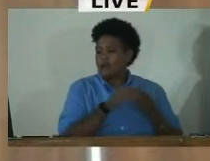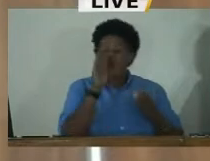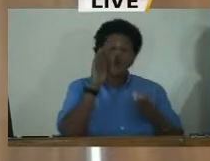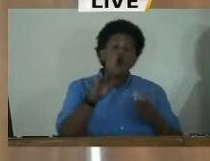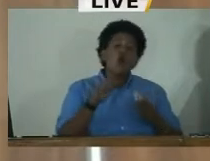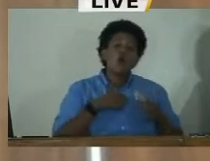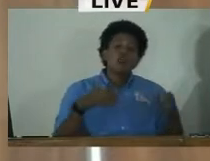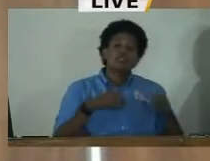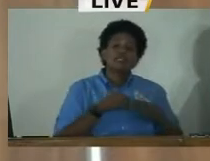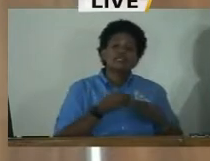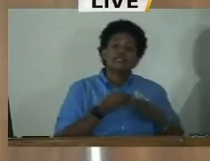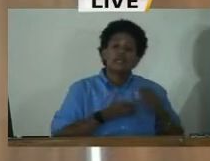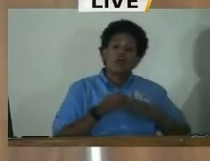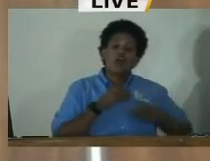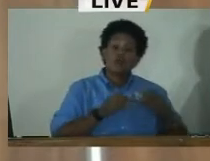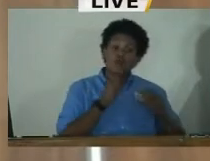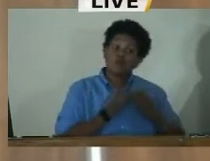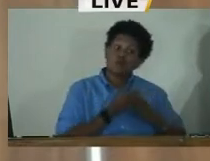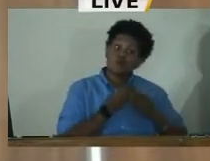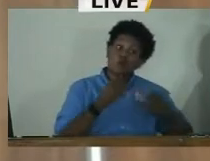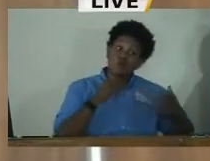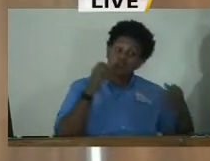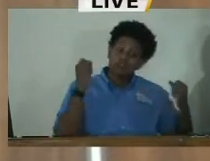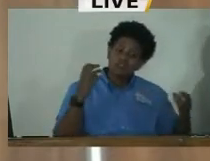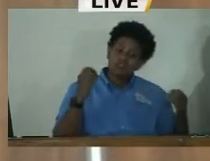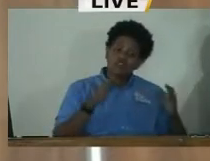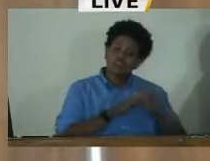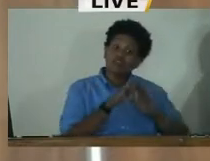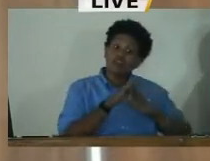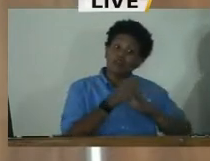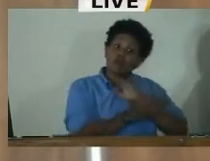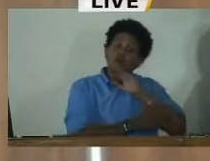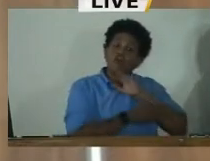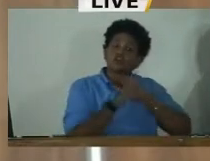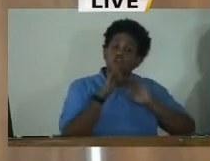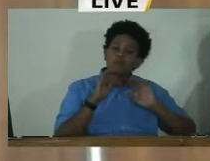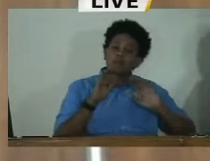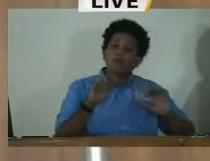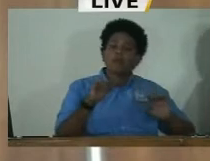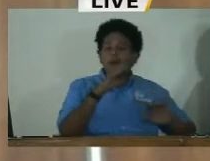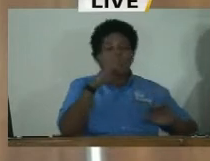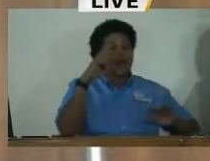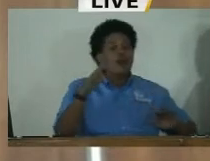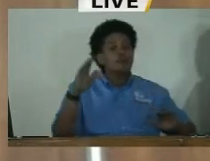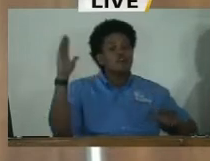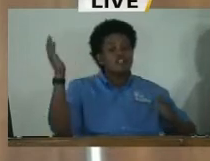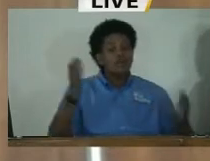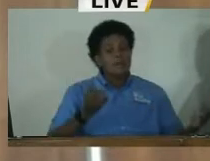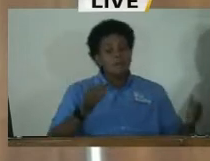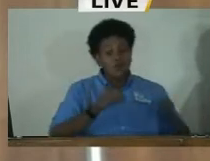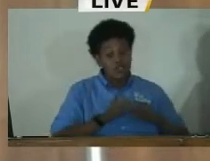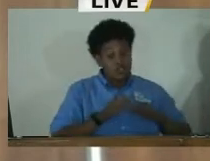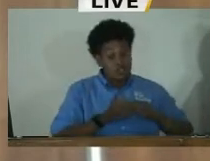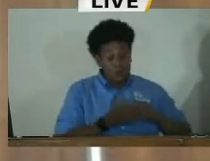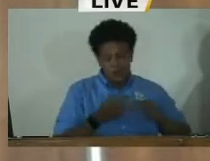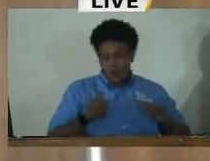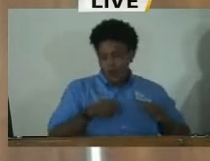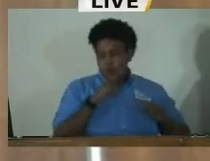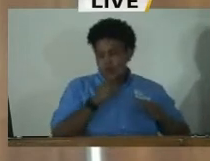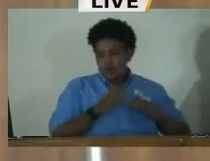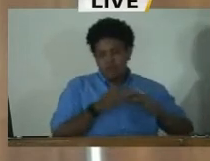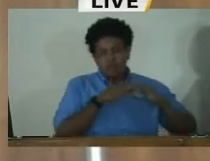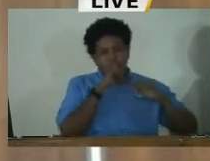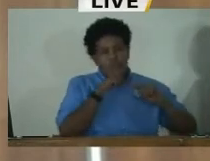in the economy. The growth of several developing countries is propelled by agricultural imports. In Jamaica, we are